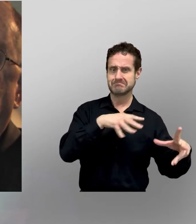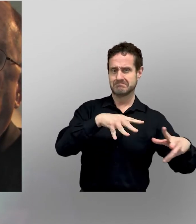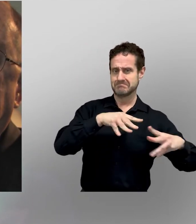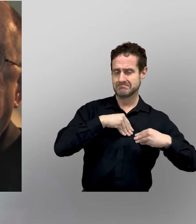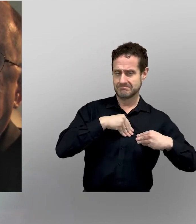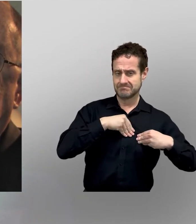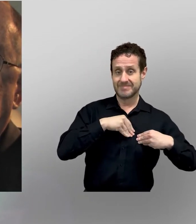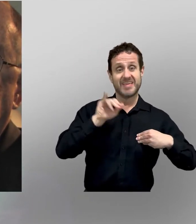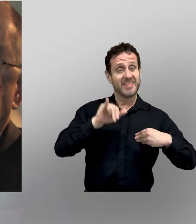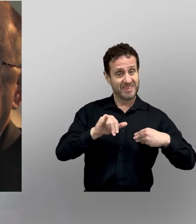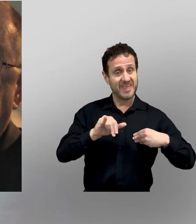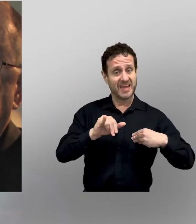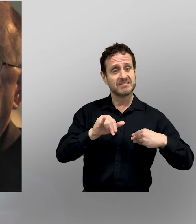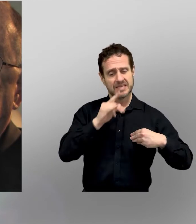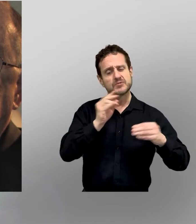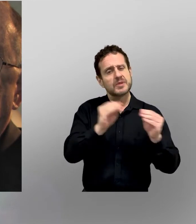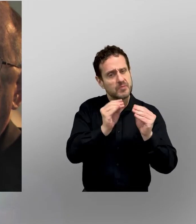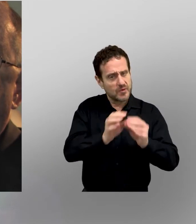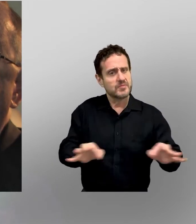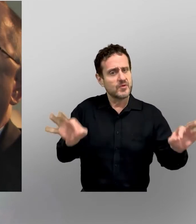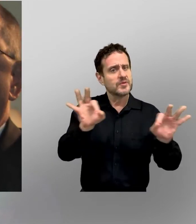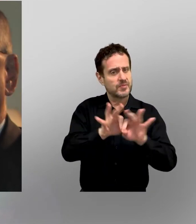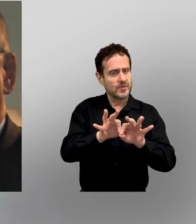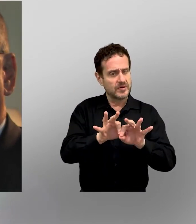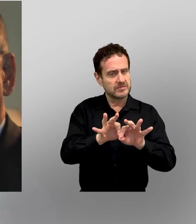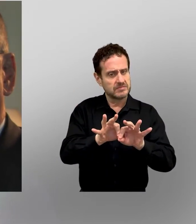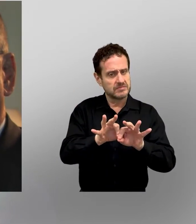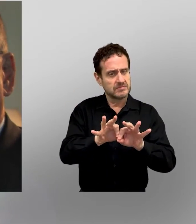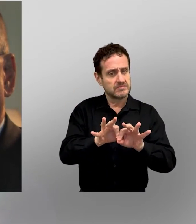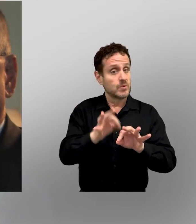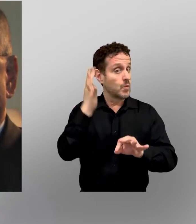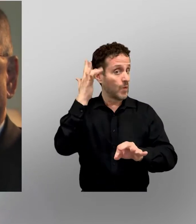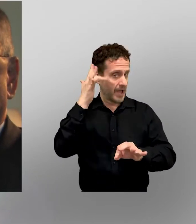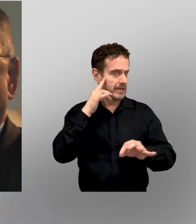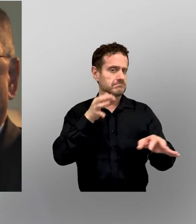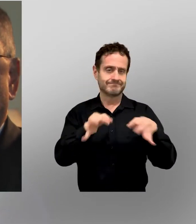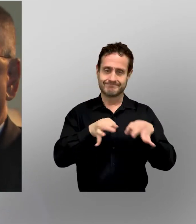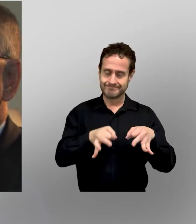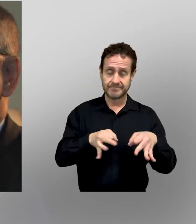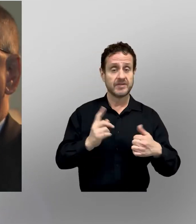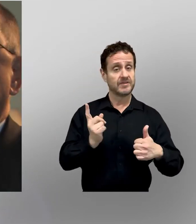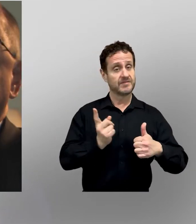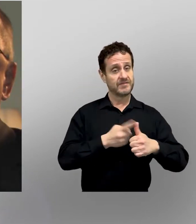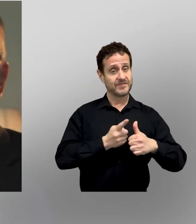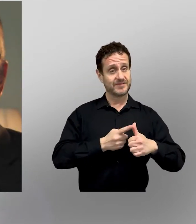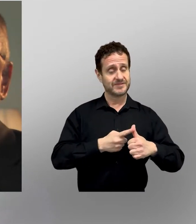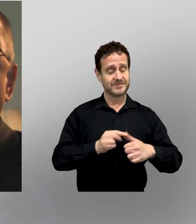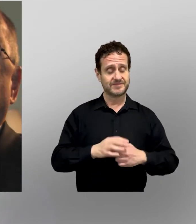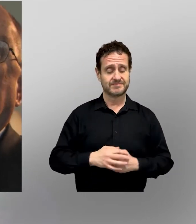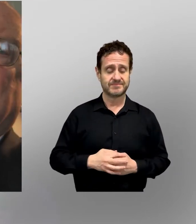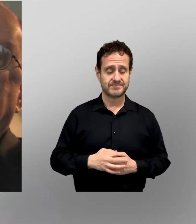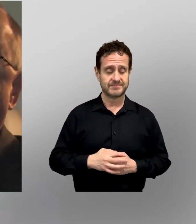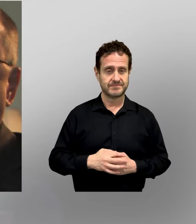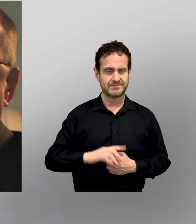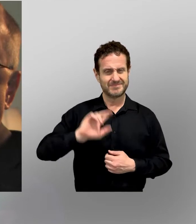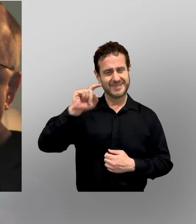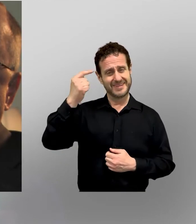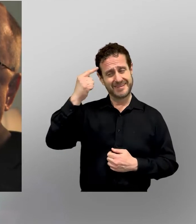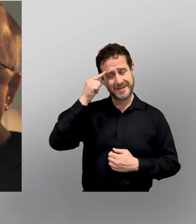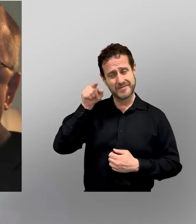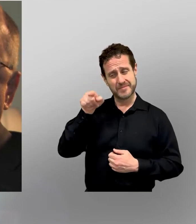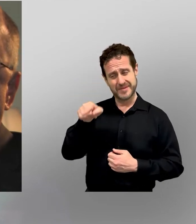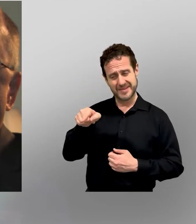for Equality is more and more important, it seems to me, and I'll tell you why. First of all,